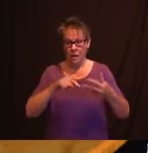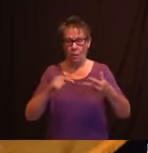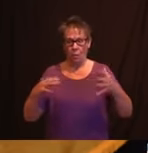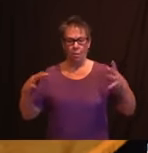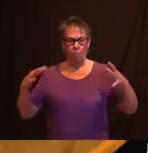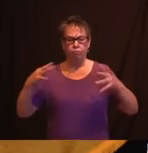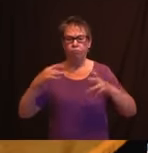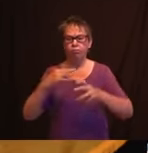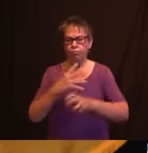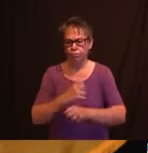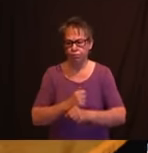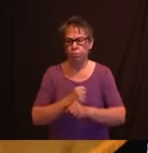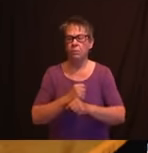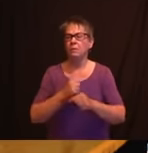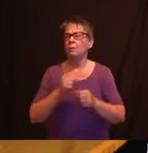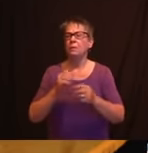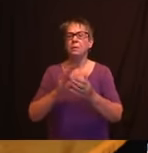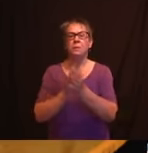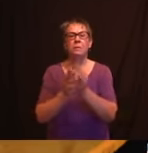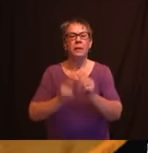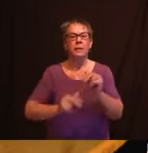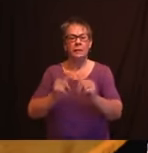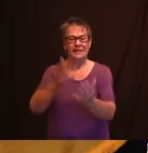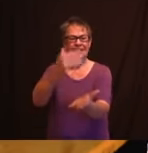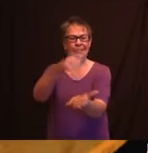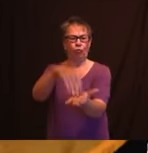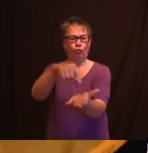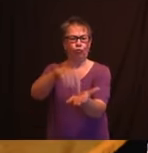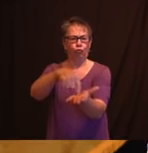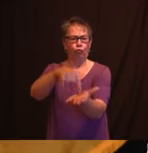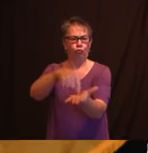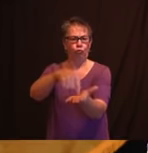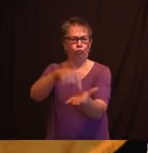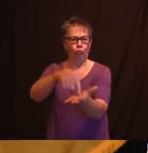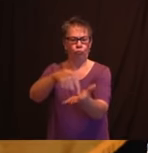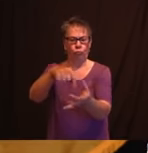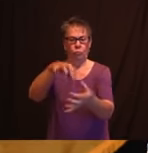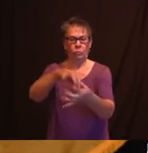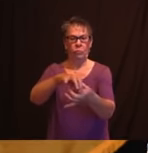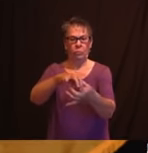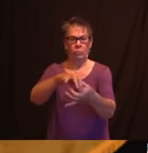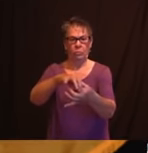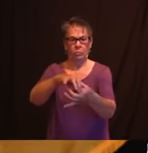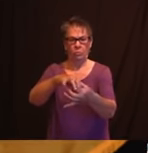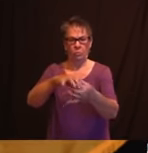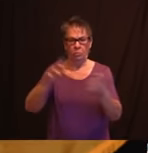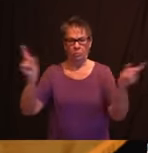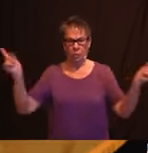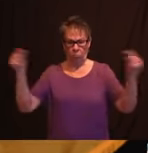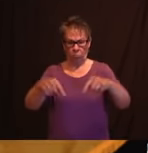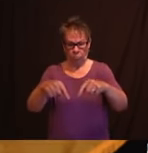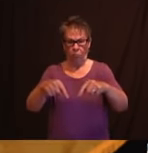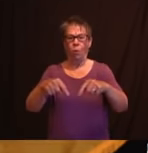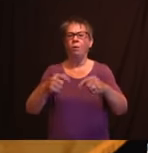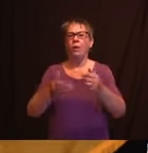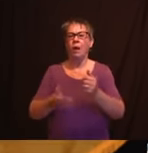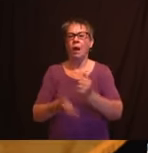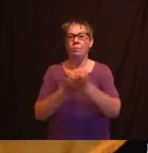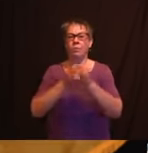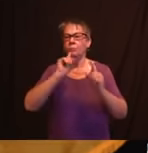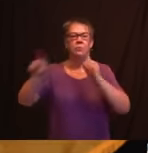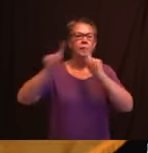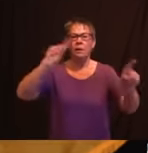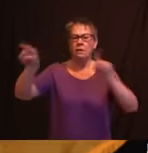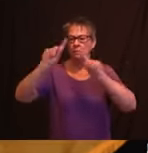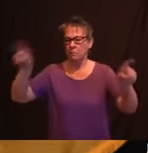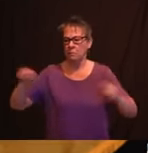emergency operations center, implementing a reopening plan and with forward-looking testing, strategies